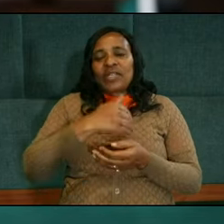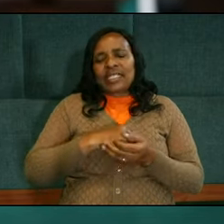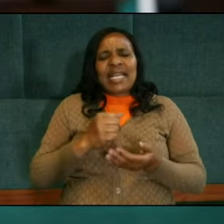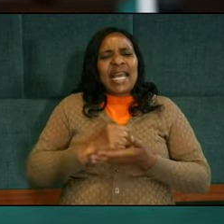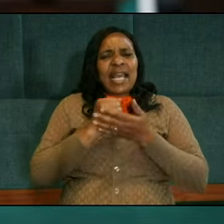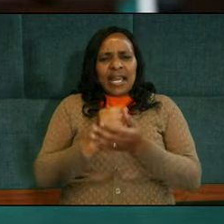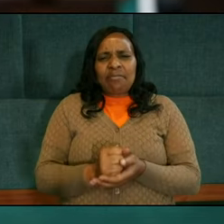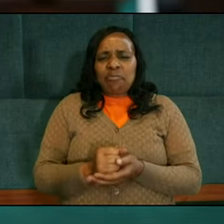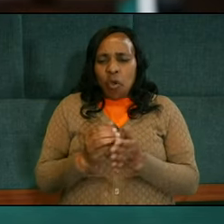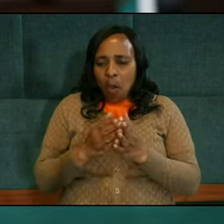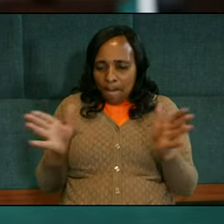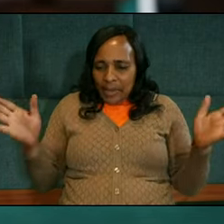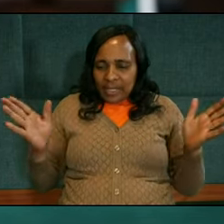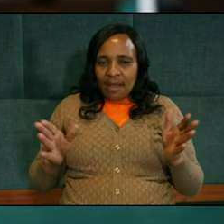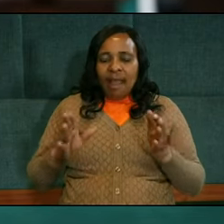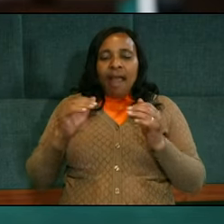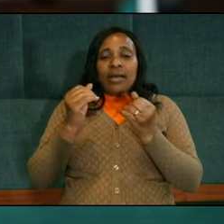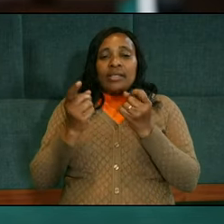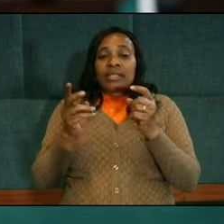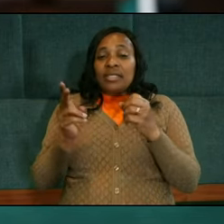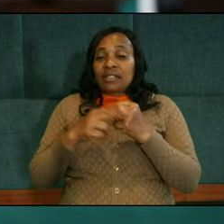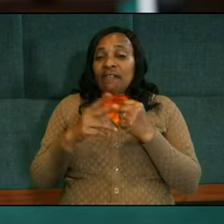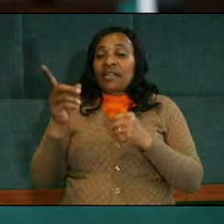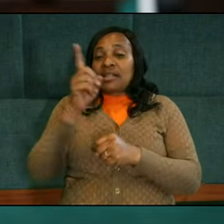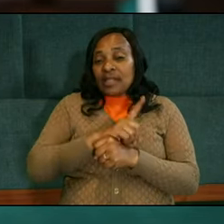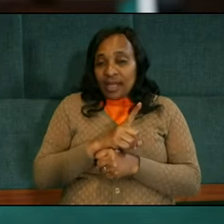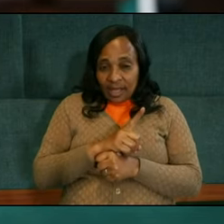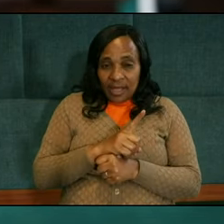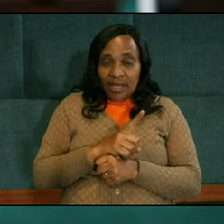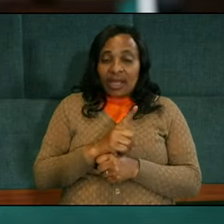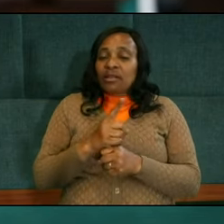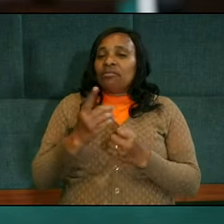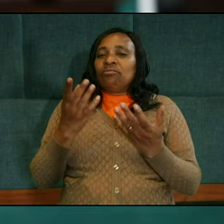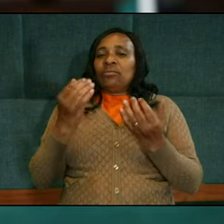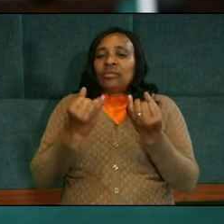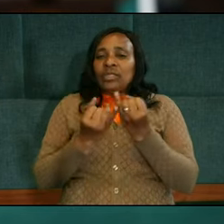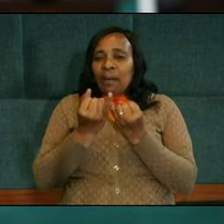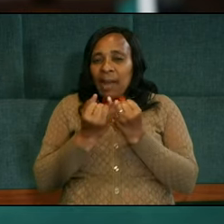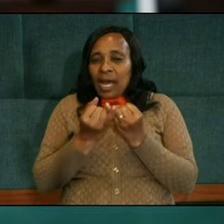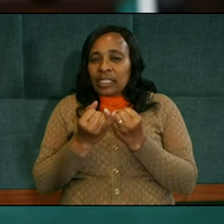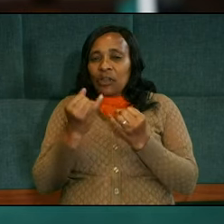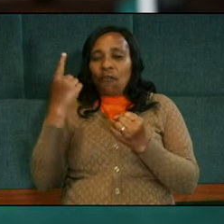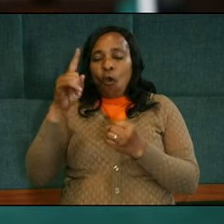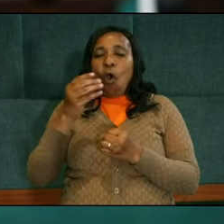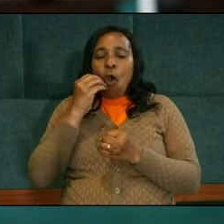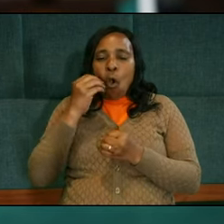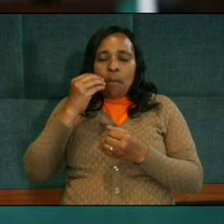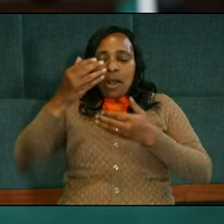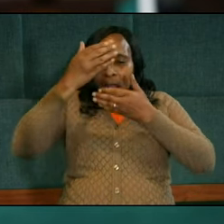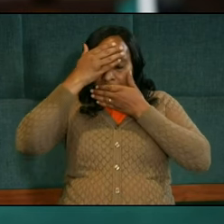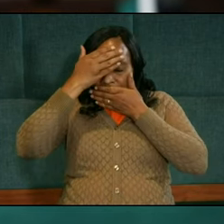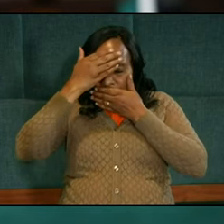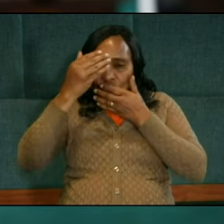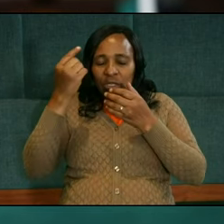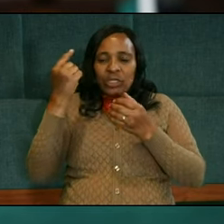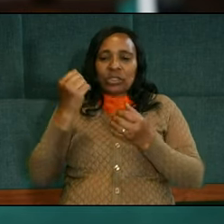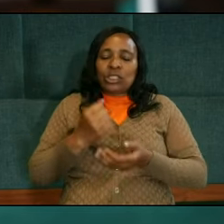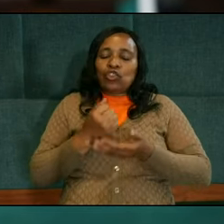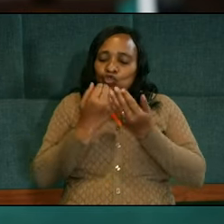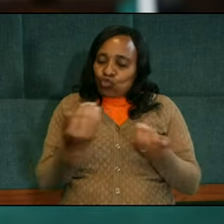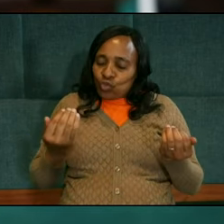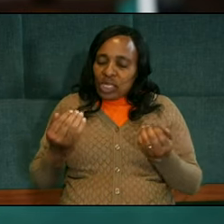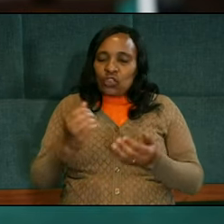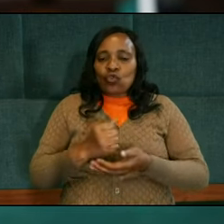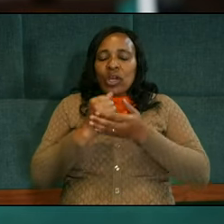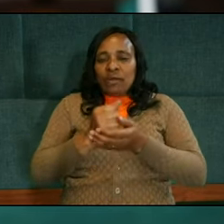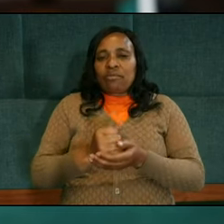open a Seventh-day Adventist school in Katsia's home country of Cameroon, where children will learn to help others just